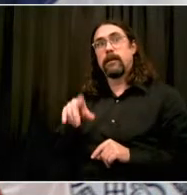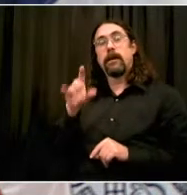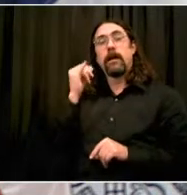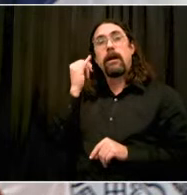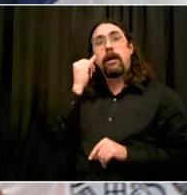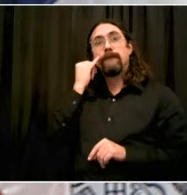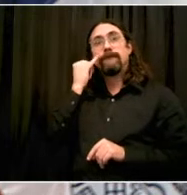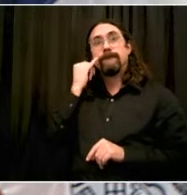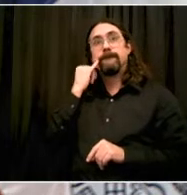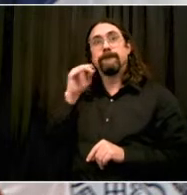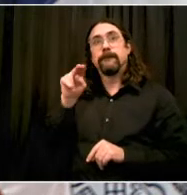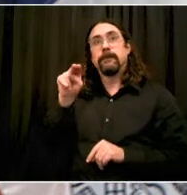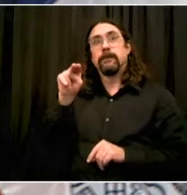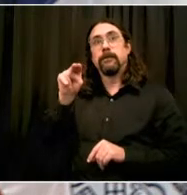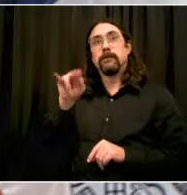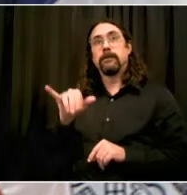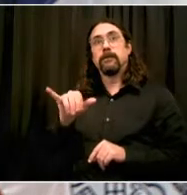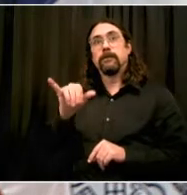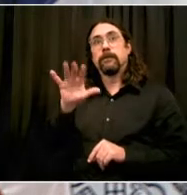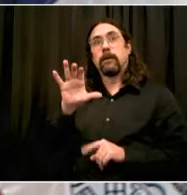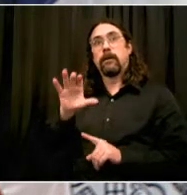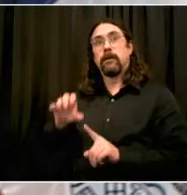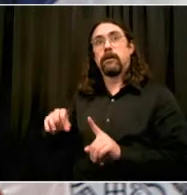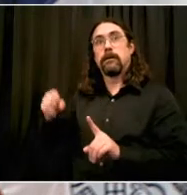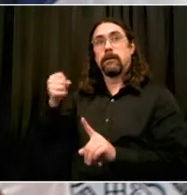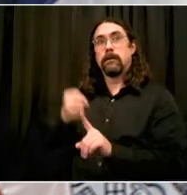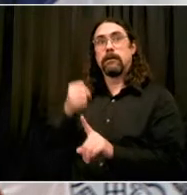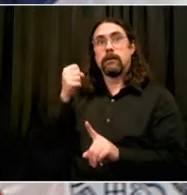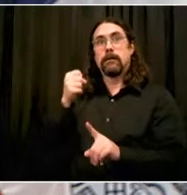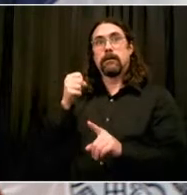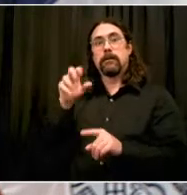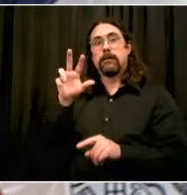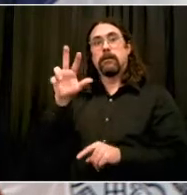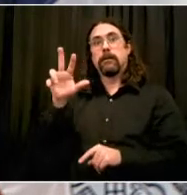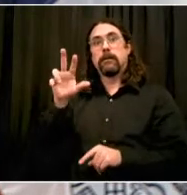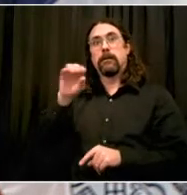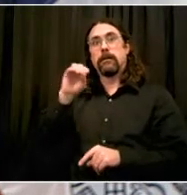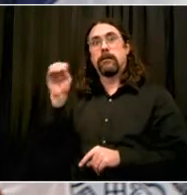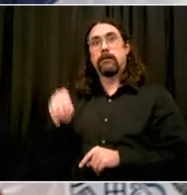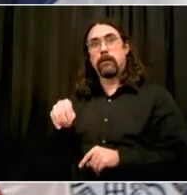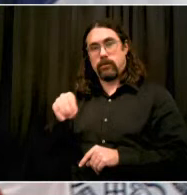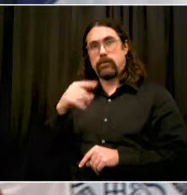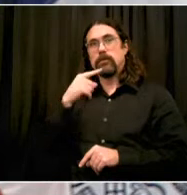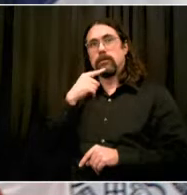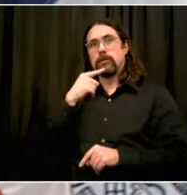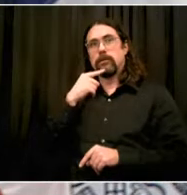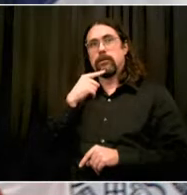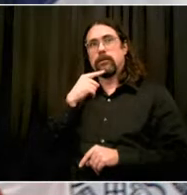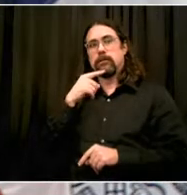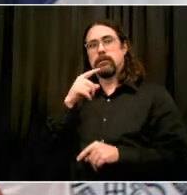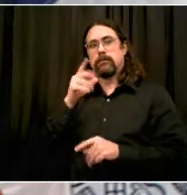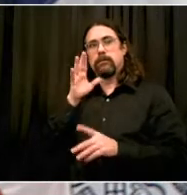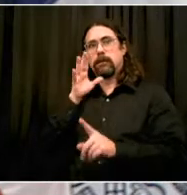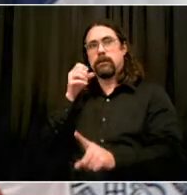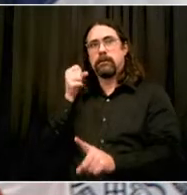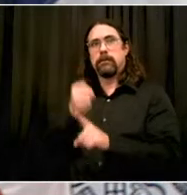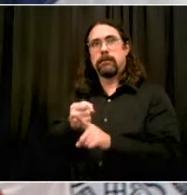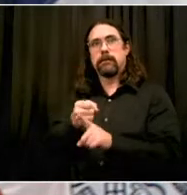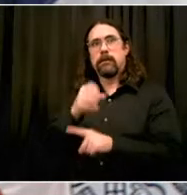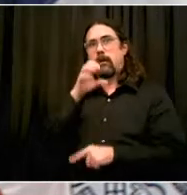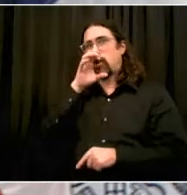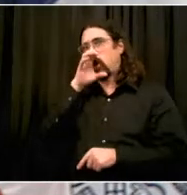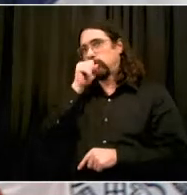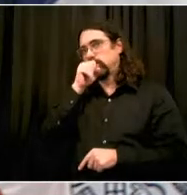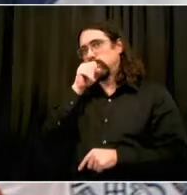will go to orange? That point seems to be a bit confusing, Mayor. And also, should we get on the same page when it comes to determining some